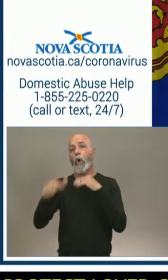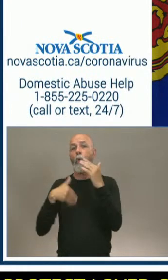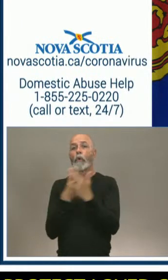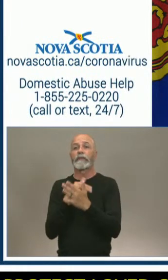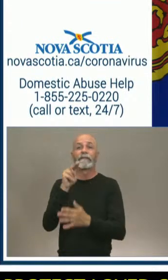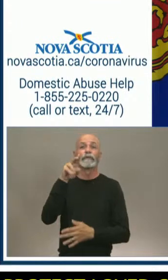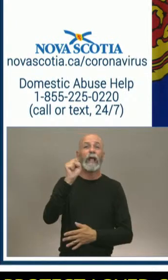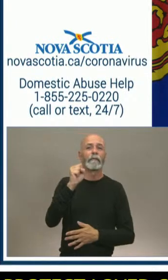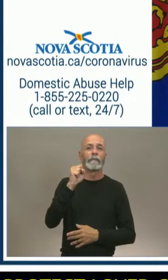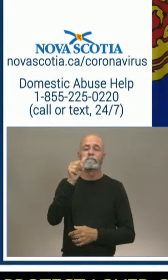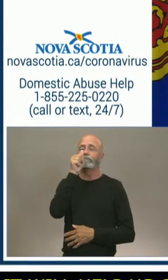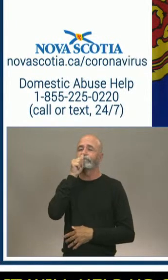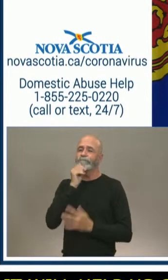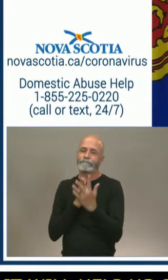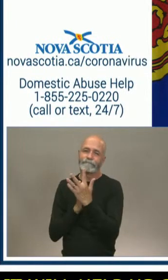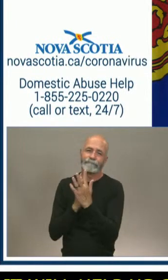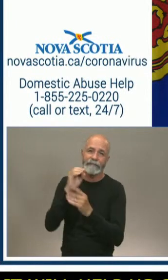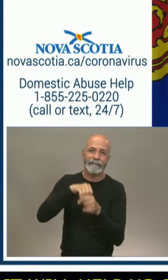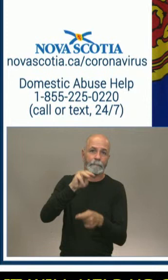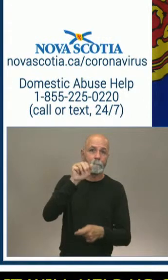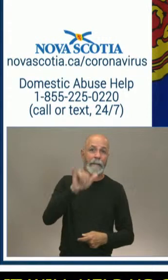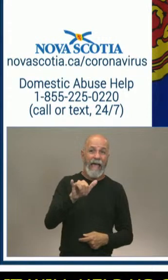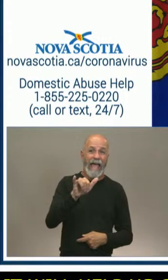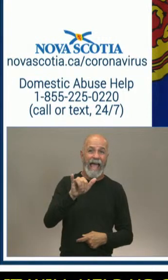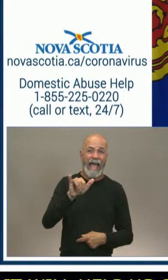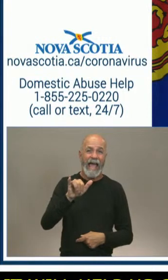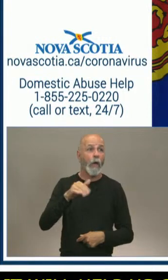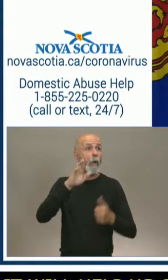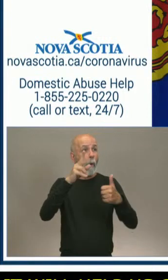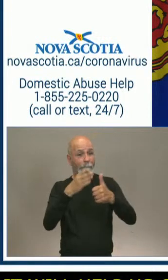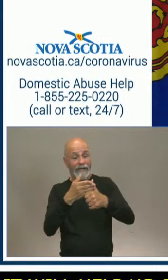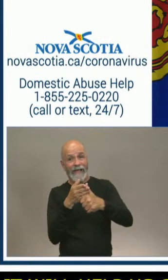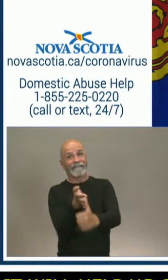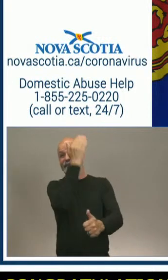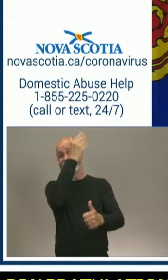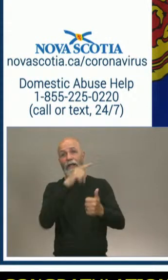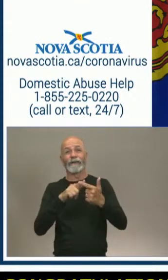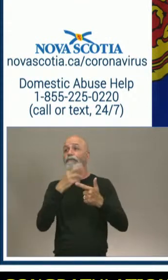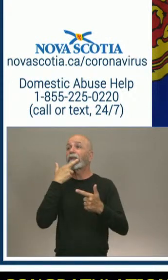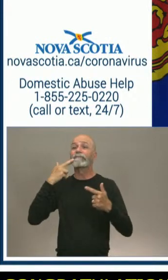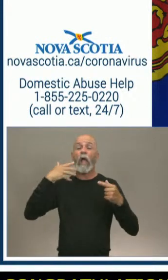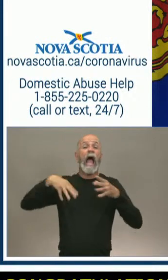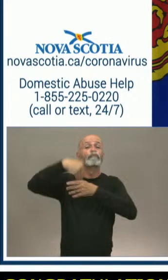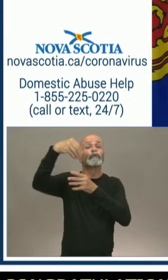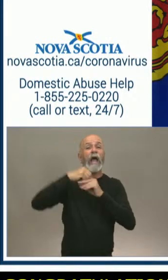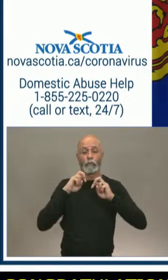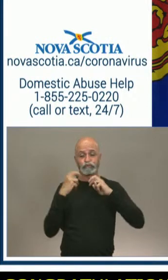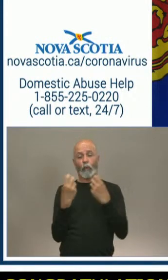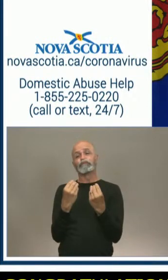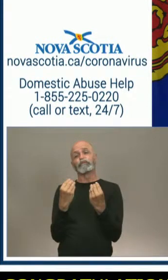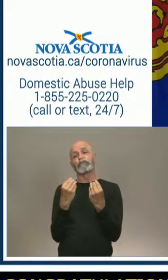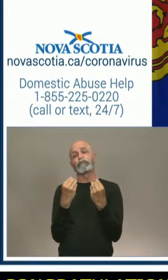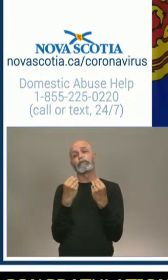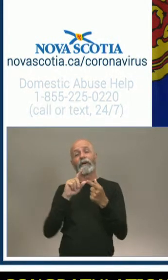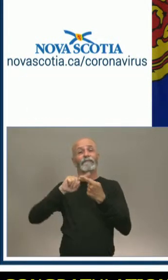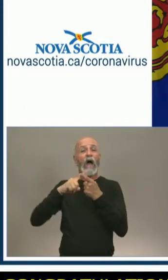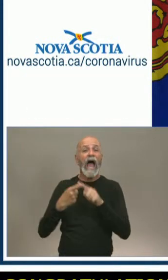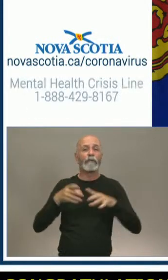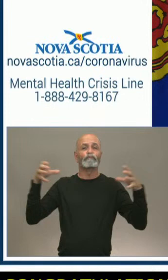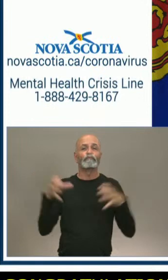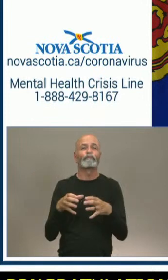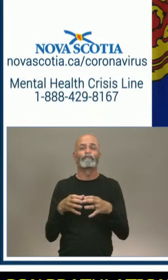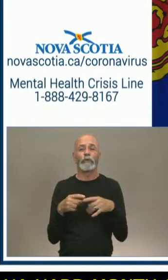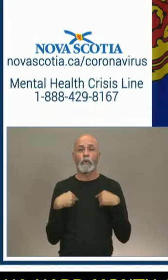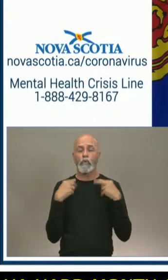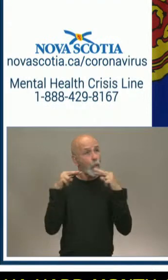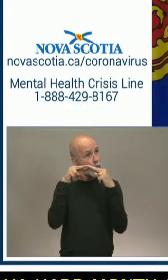that you're enjoying the first phase of our opening and getting out to patios and getting together to see friends and family you haven't seen in a while. So have a